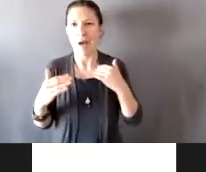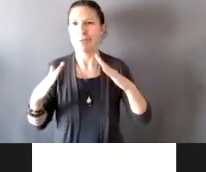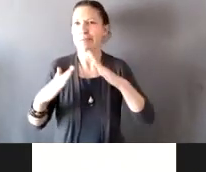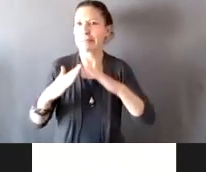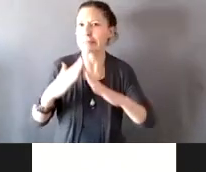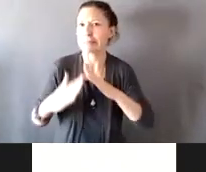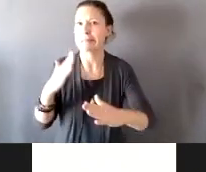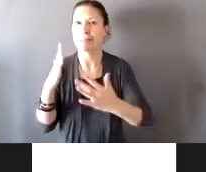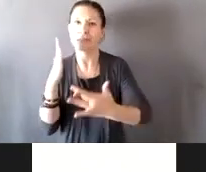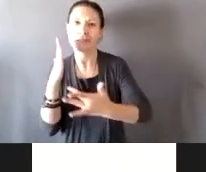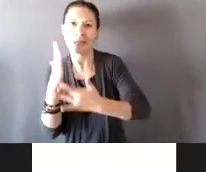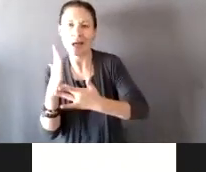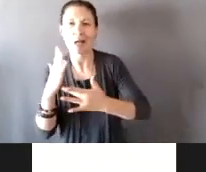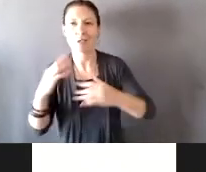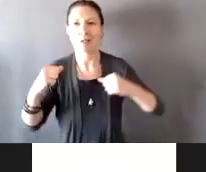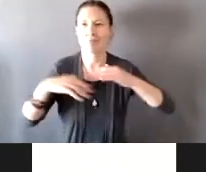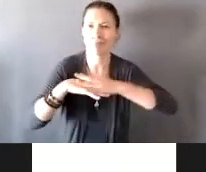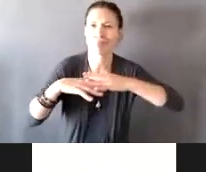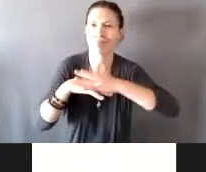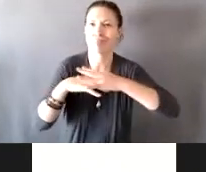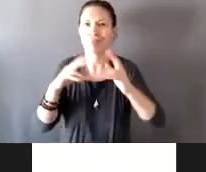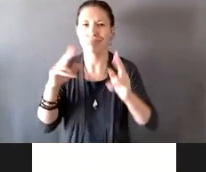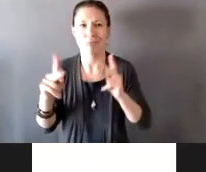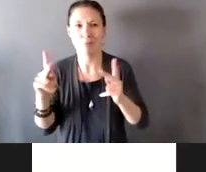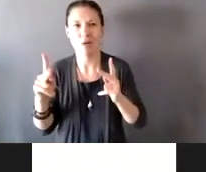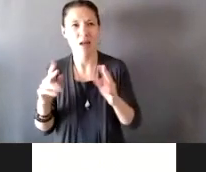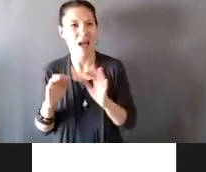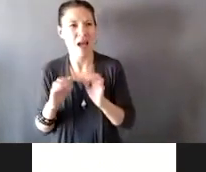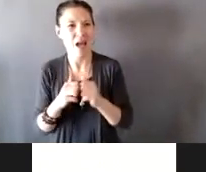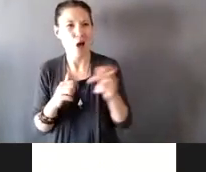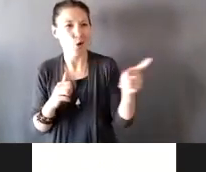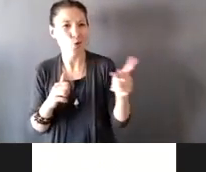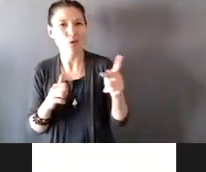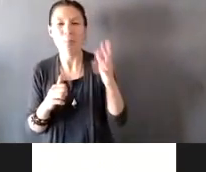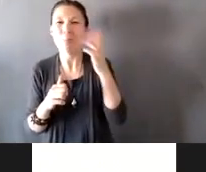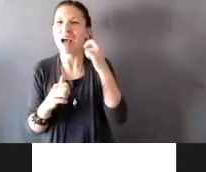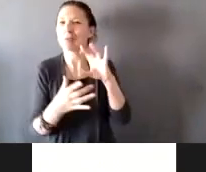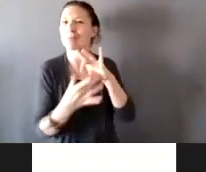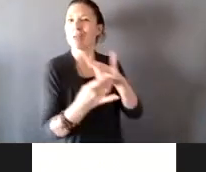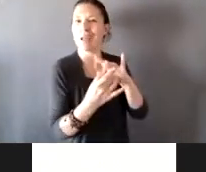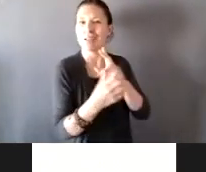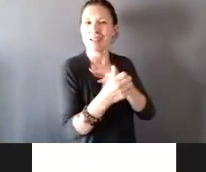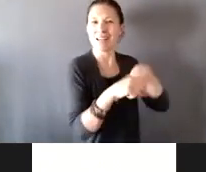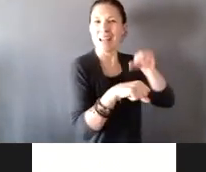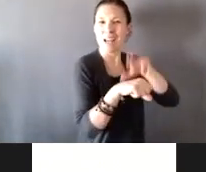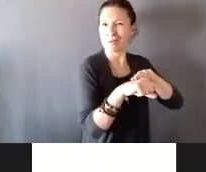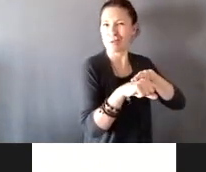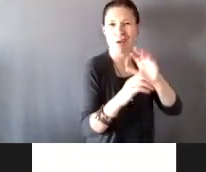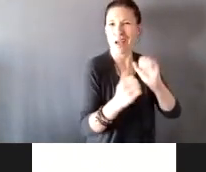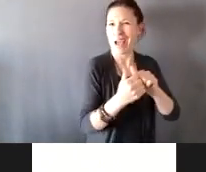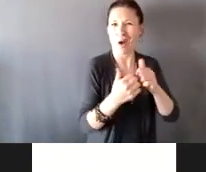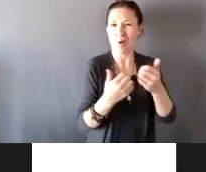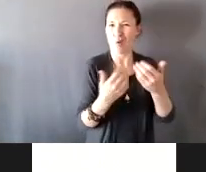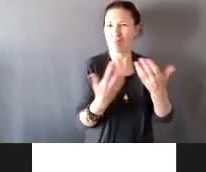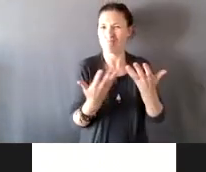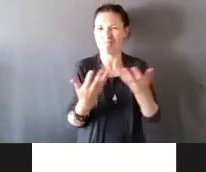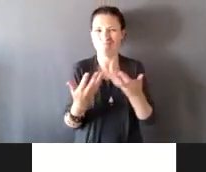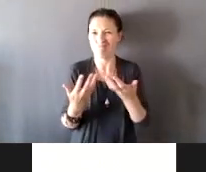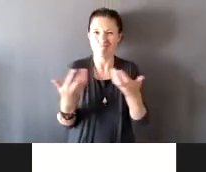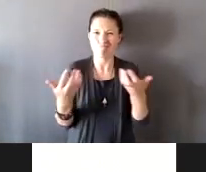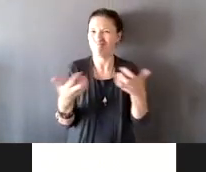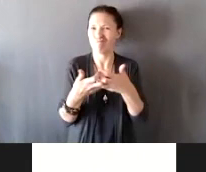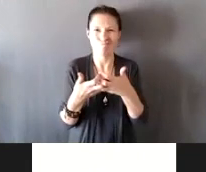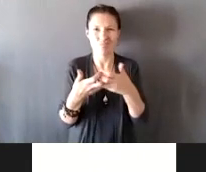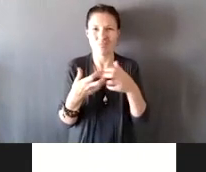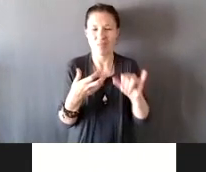technology. Yeah, I would love to just hear your thoughts on that. Thank you. Yeah, that's a really